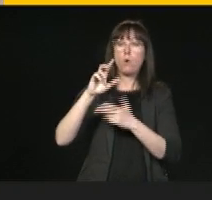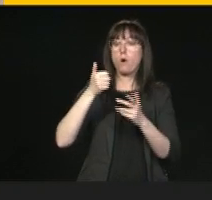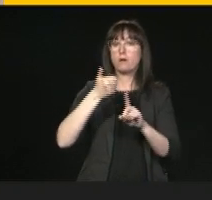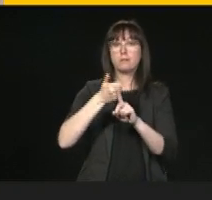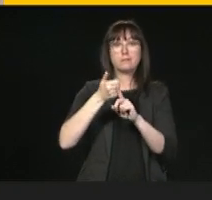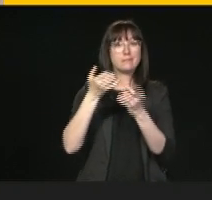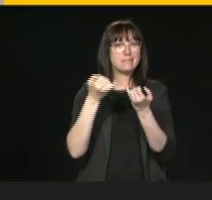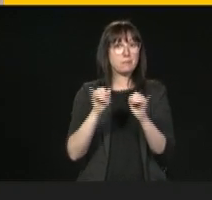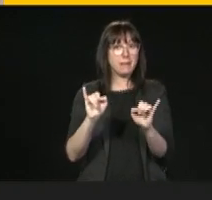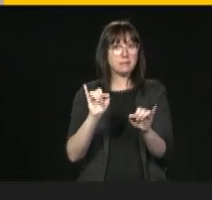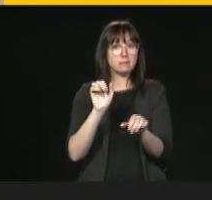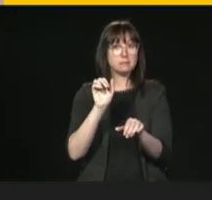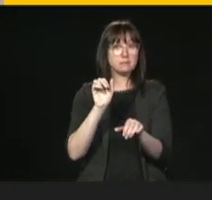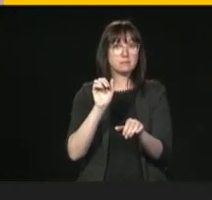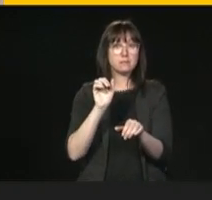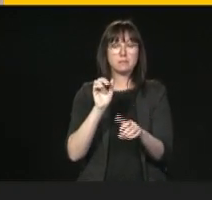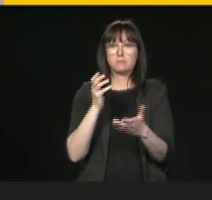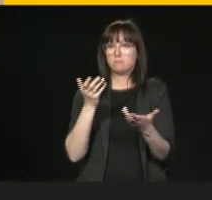or